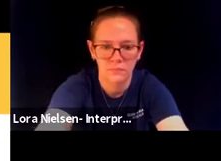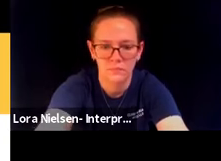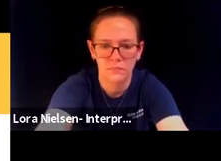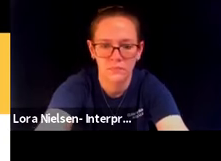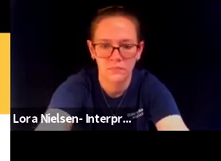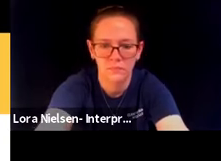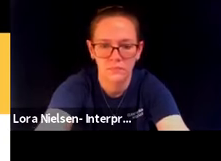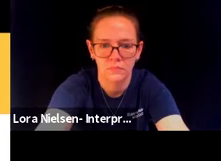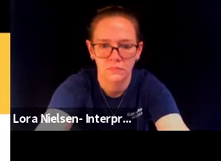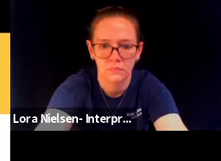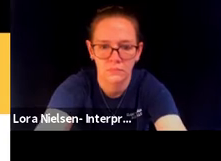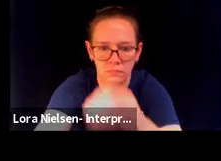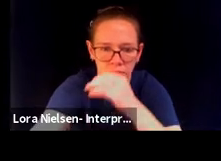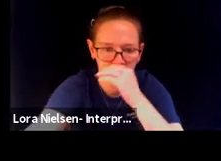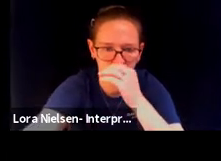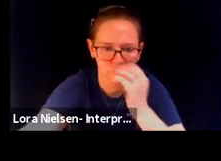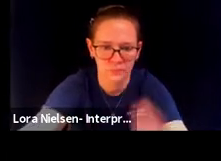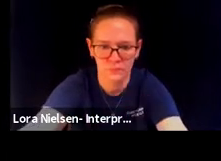each of the different teams.